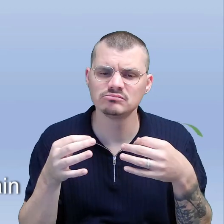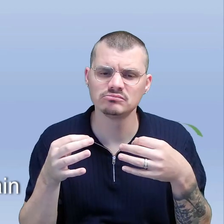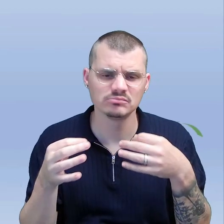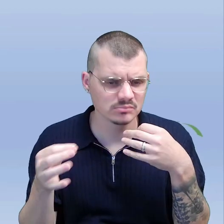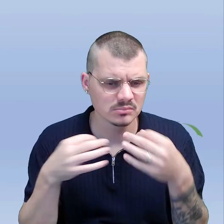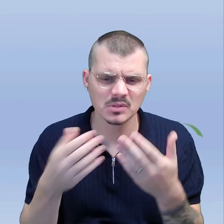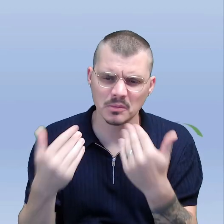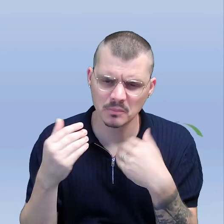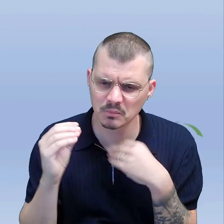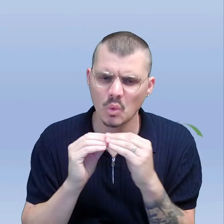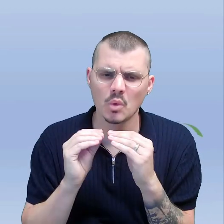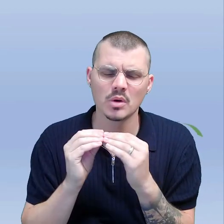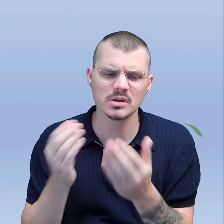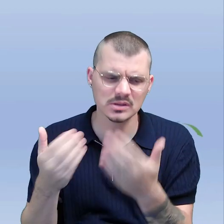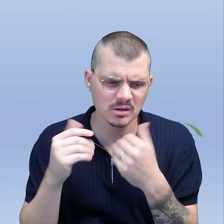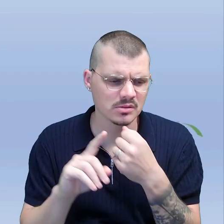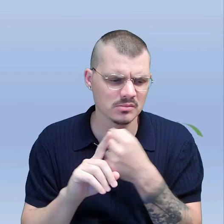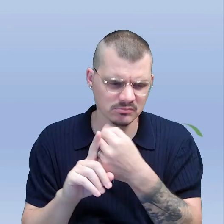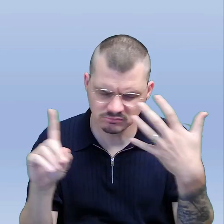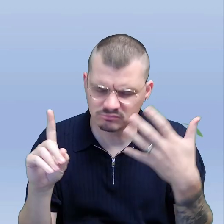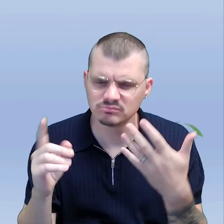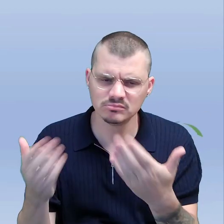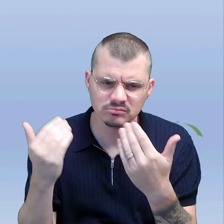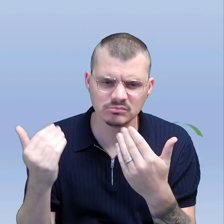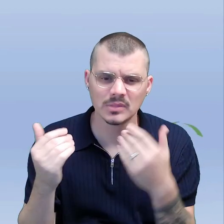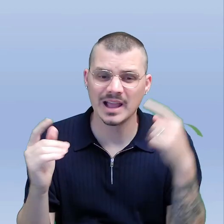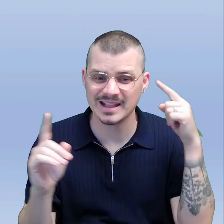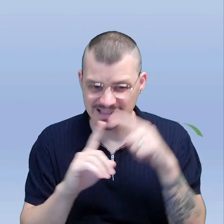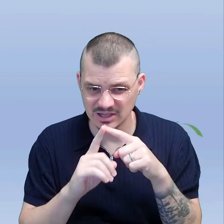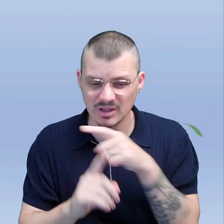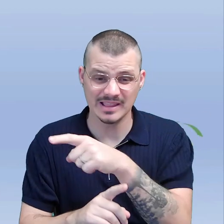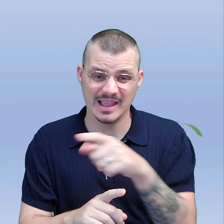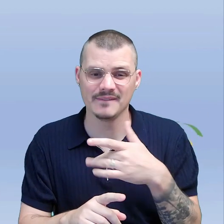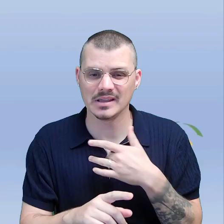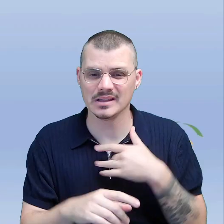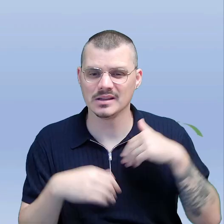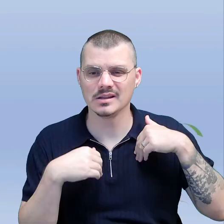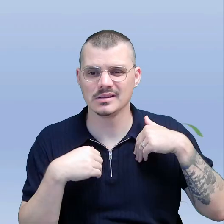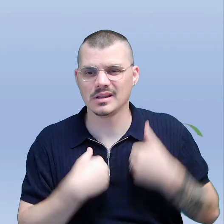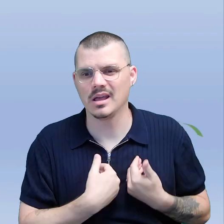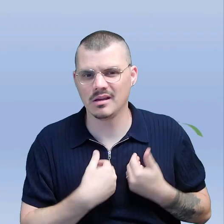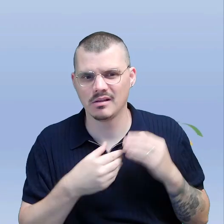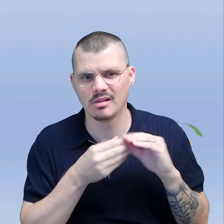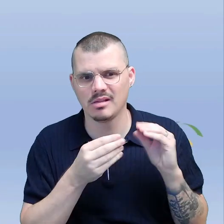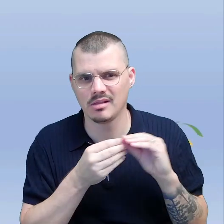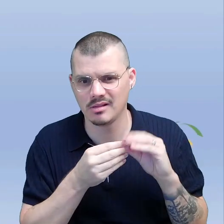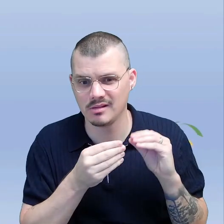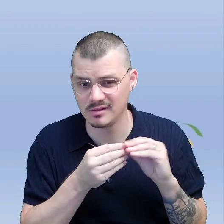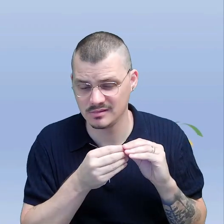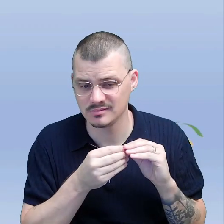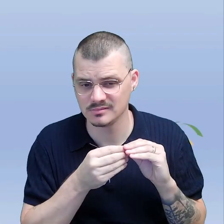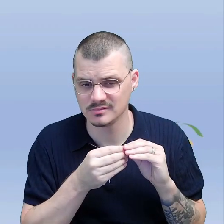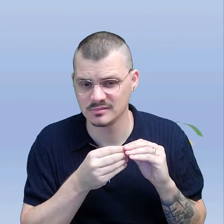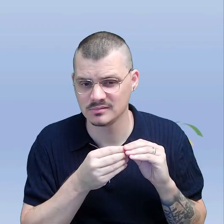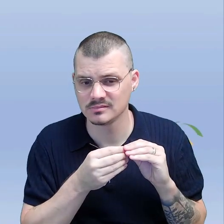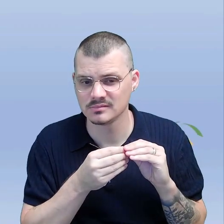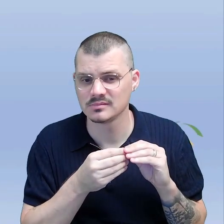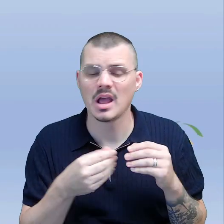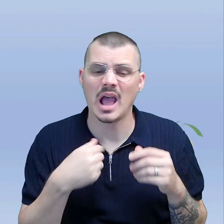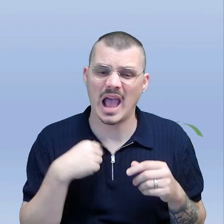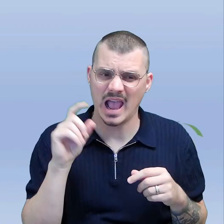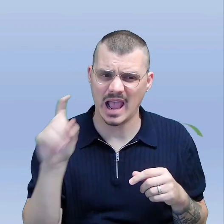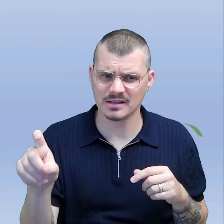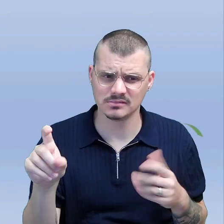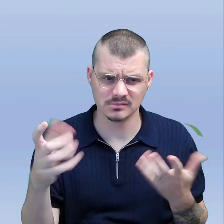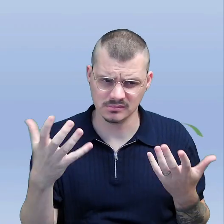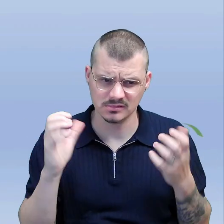me and explain it to me and tell me about it and tell me about it until they get tired of talking about it. I